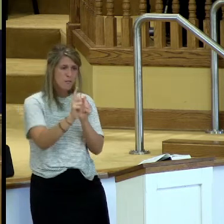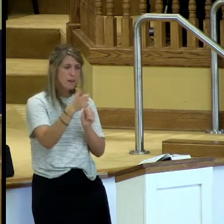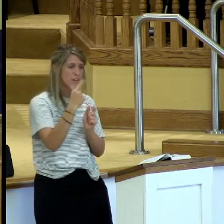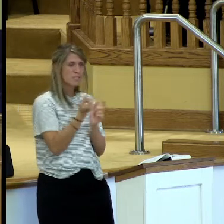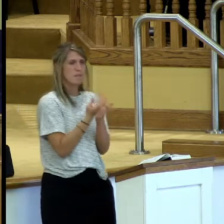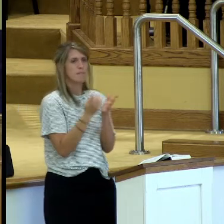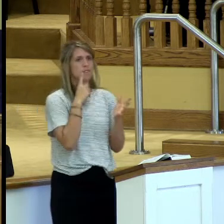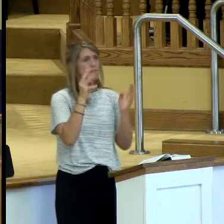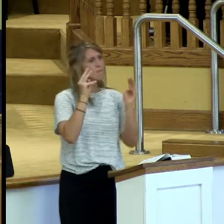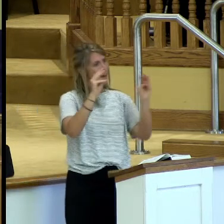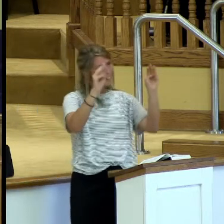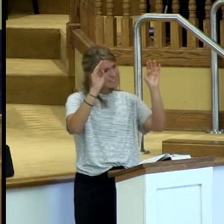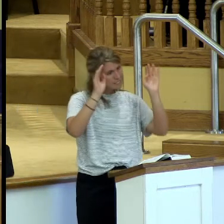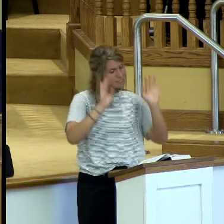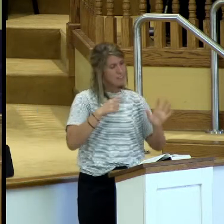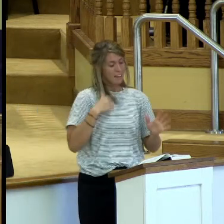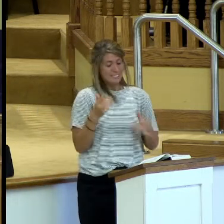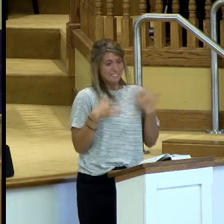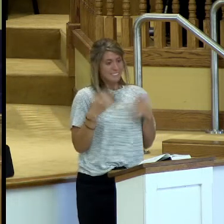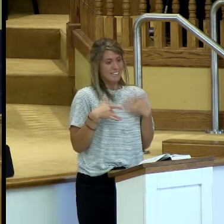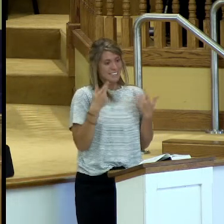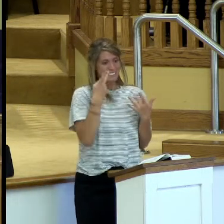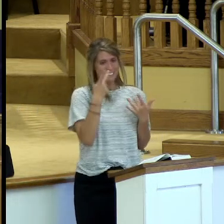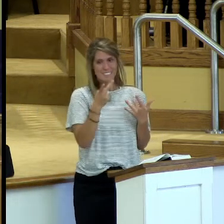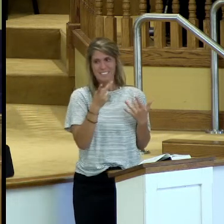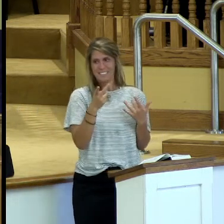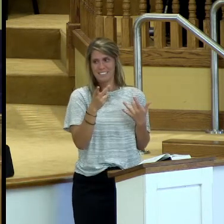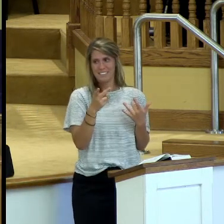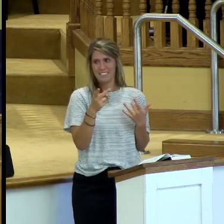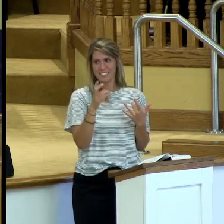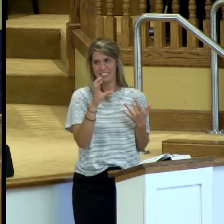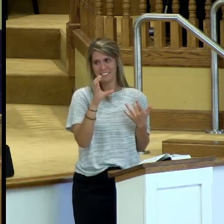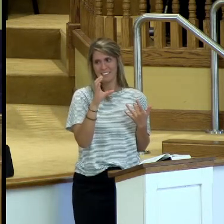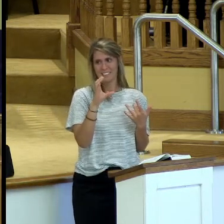there's something magnificent. Like, I get excited to see cacti now.